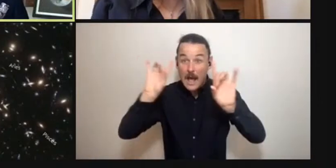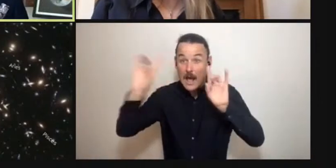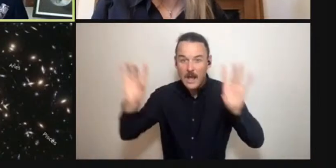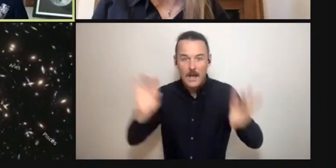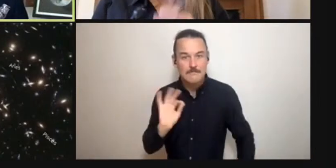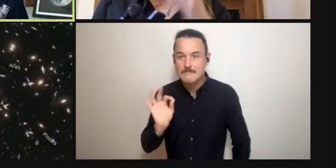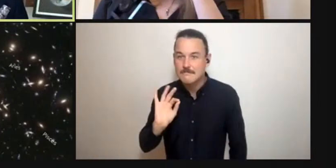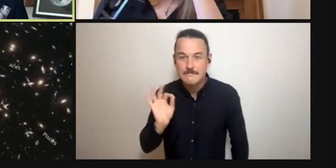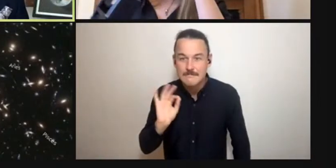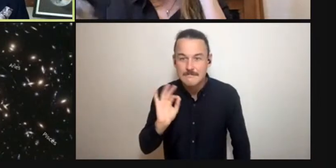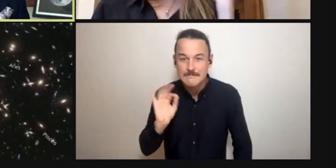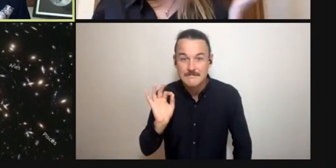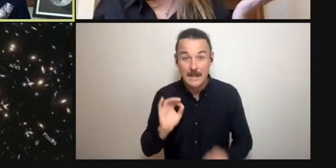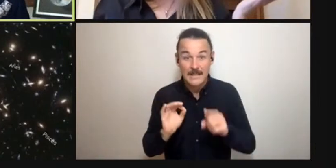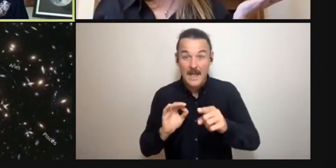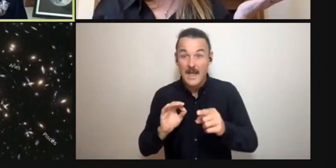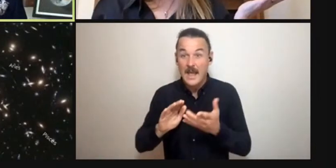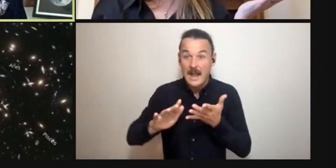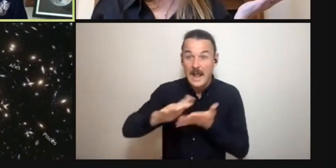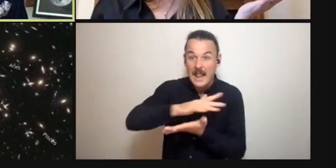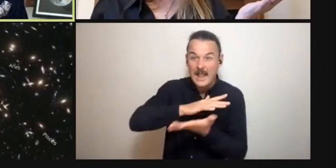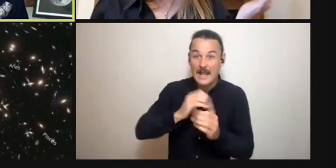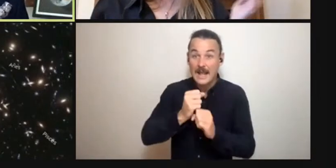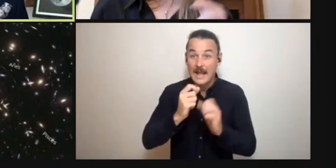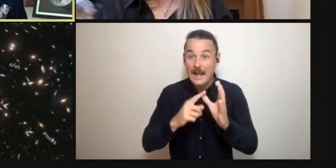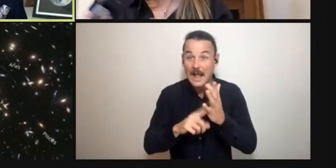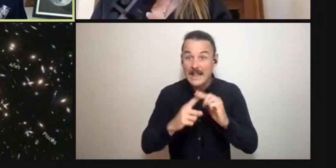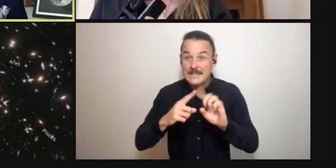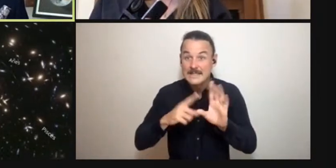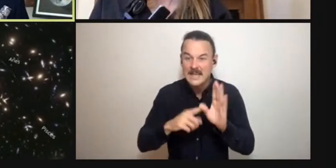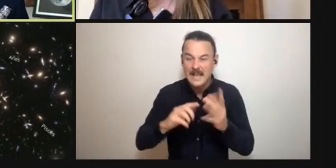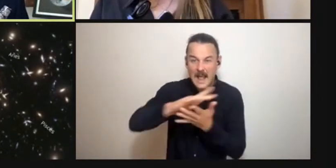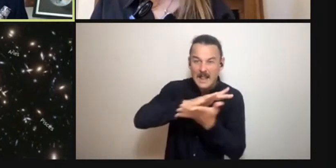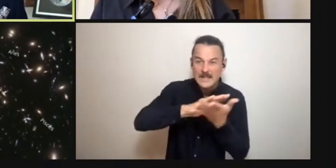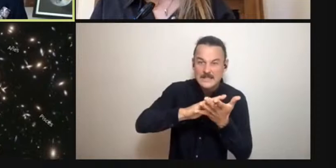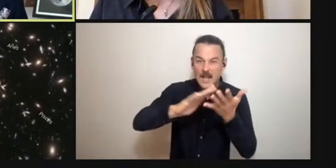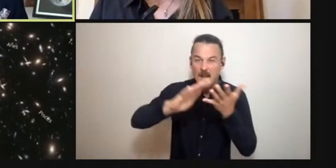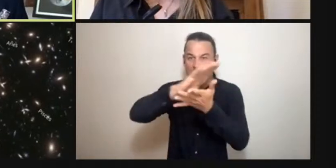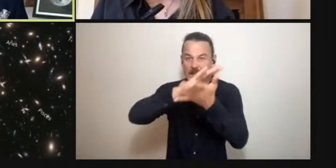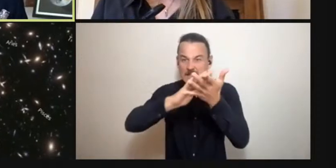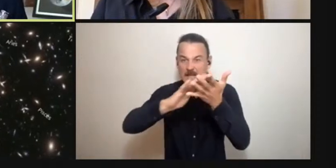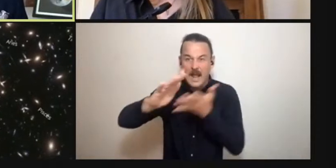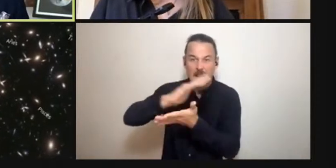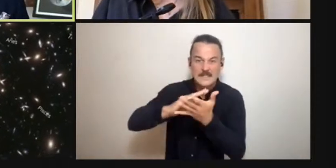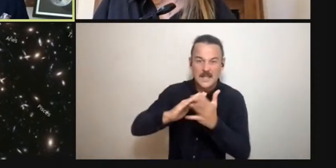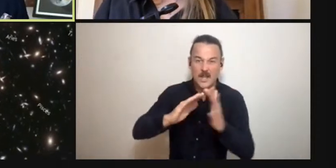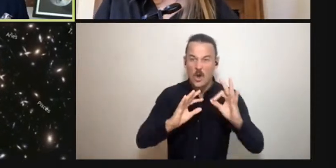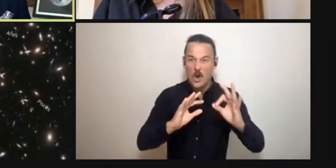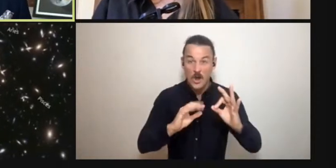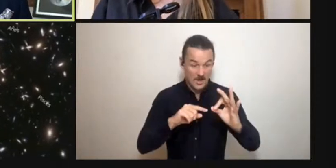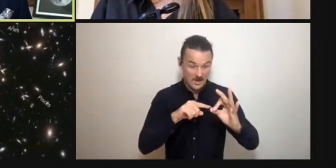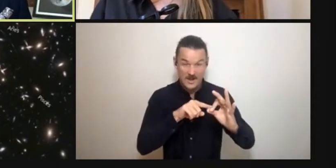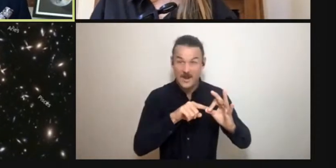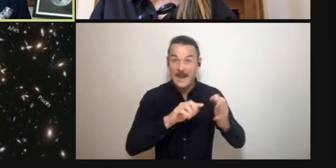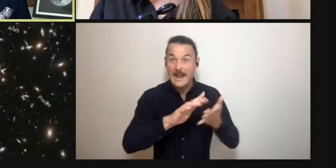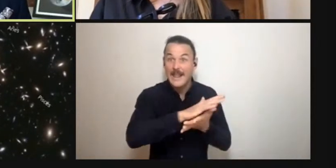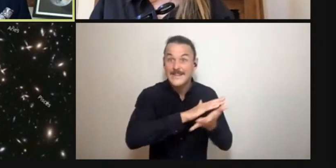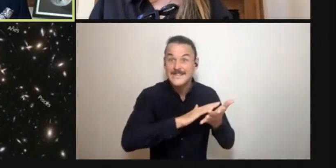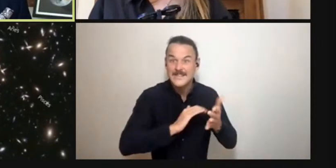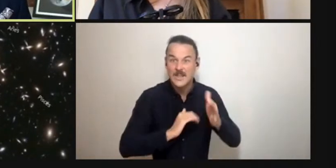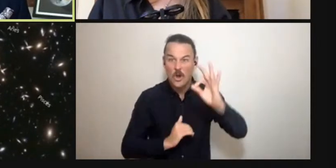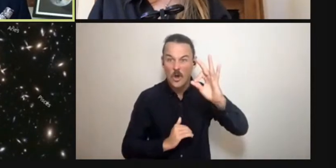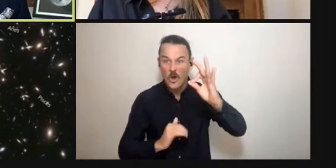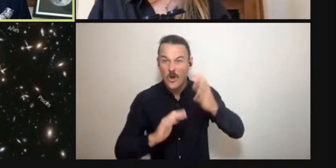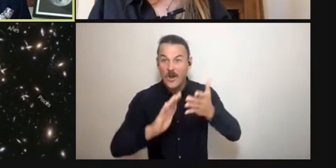of galaxies. So dozens of enormous galaxies, the size of our Milky Way, if not larger, and they're all